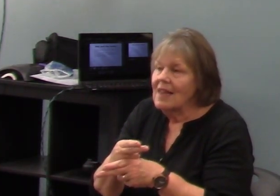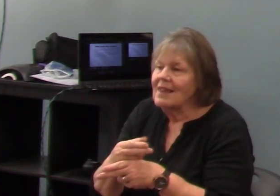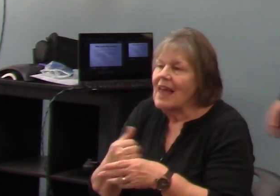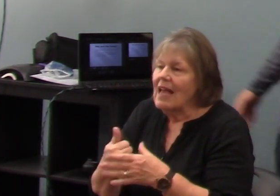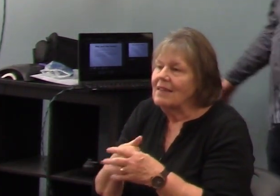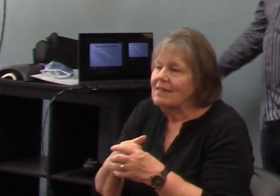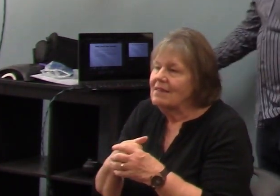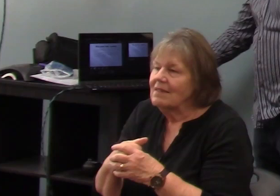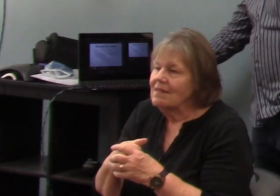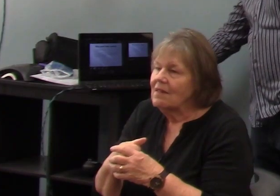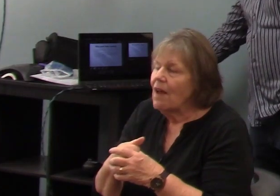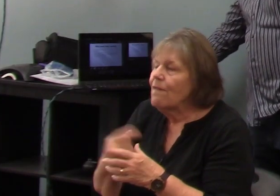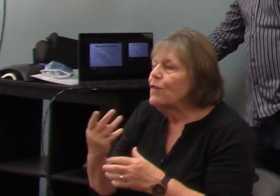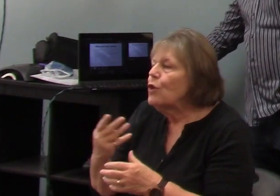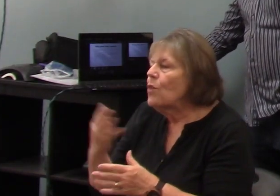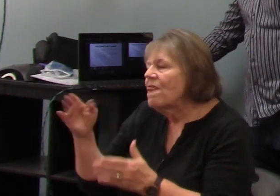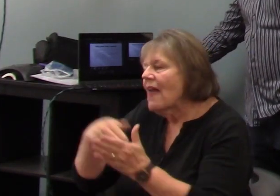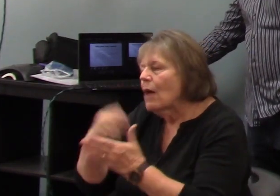14 billion.